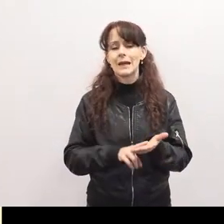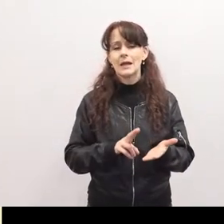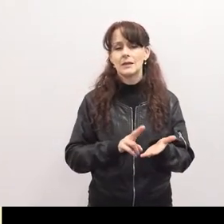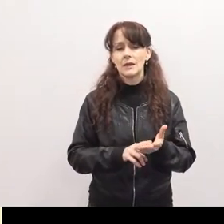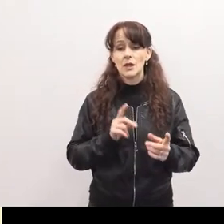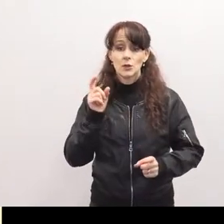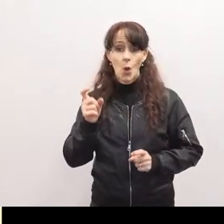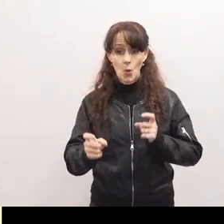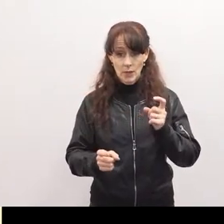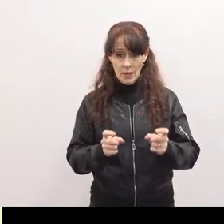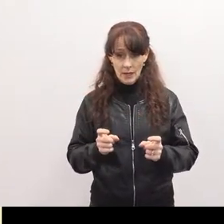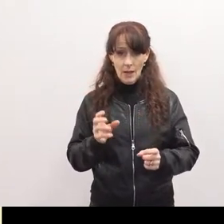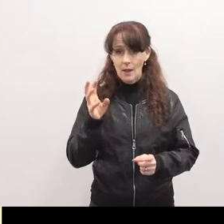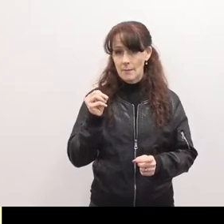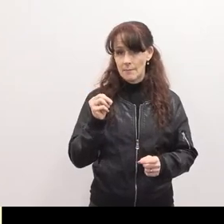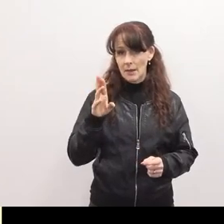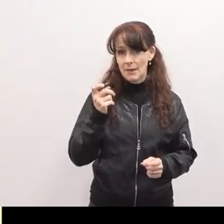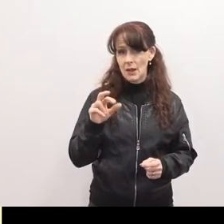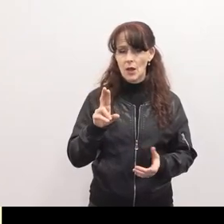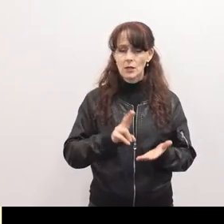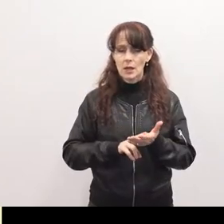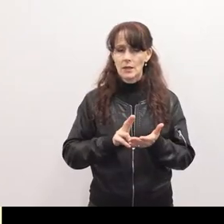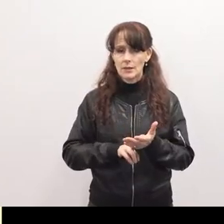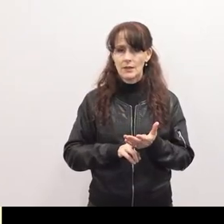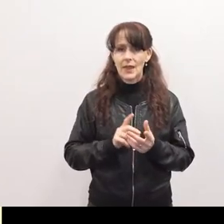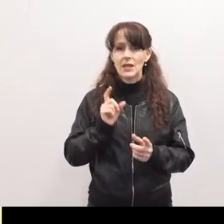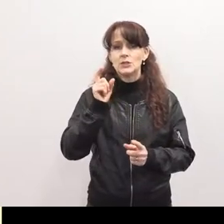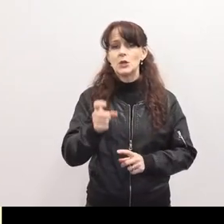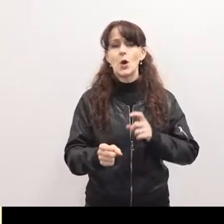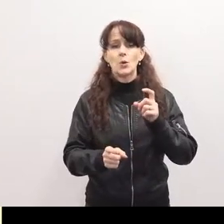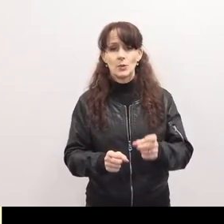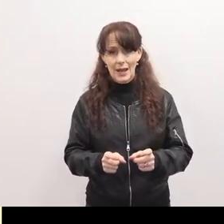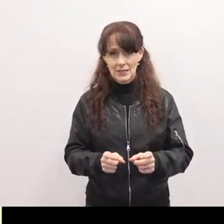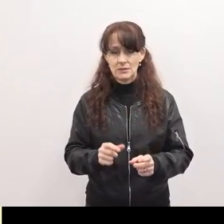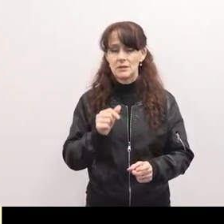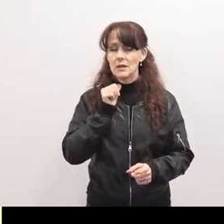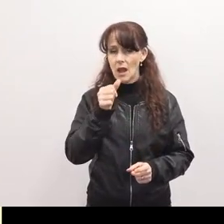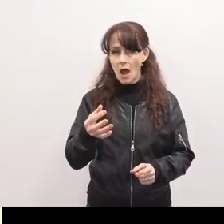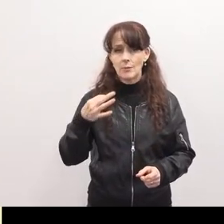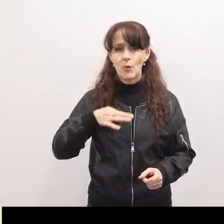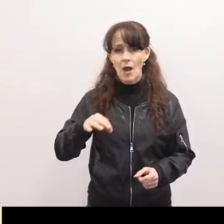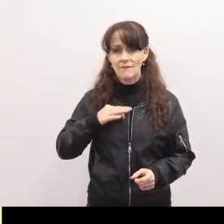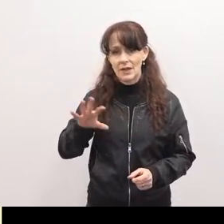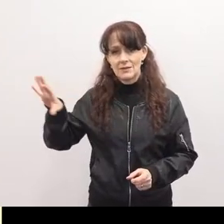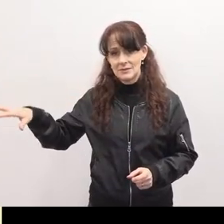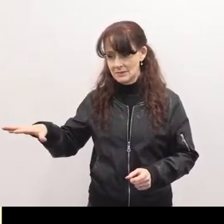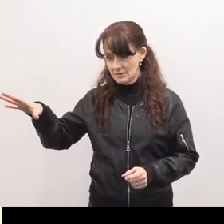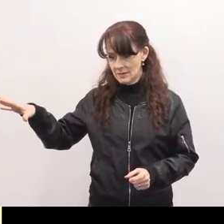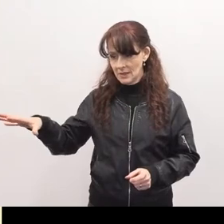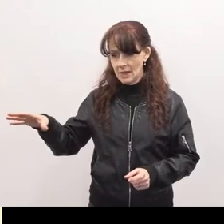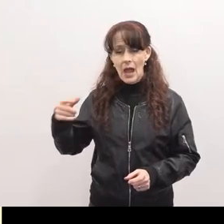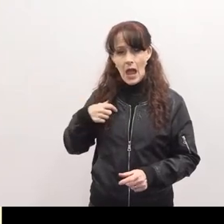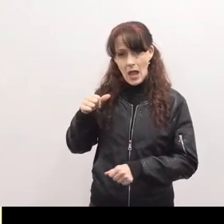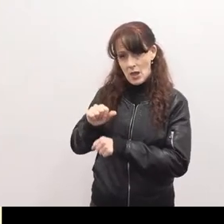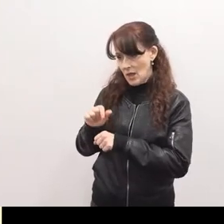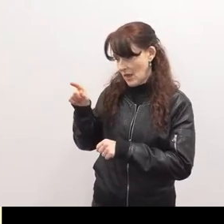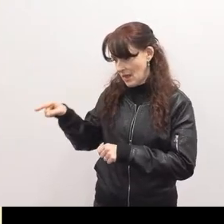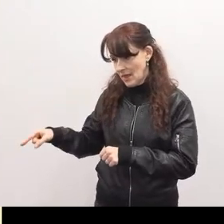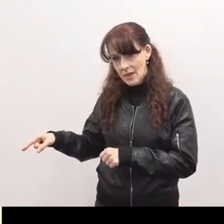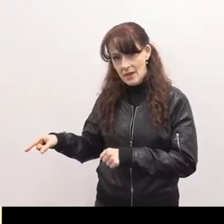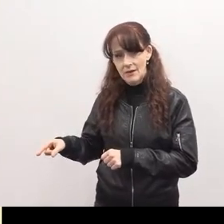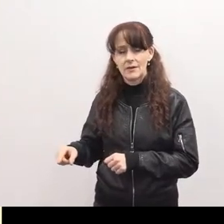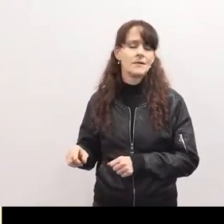this is actually Mr. Miller, exactly, contracts with entities that donate to nonprofits where official is employed. And